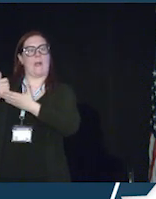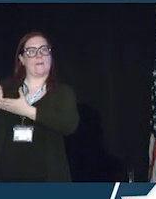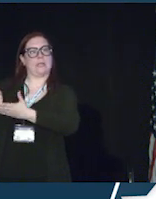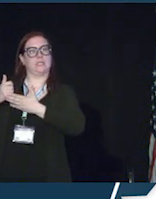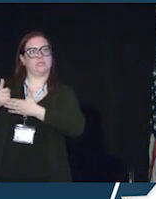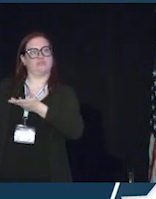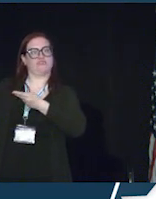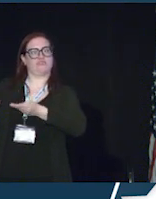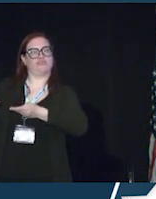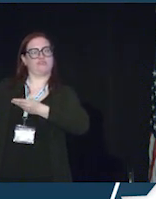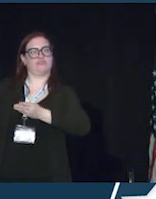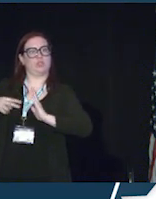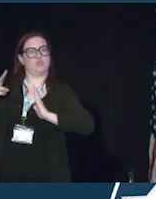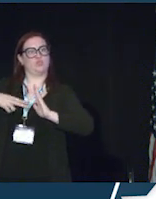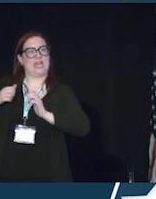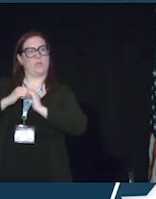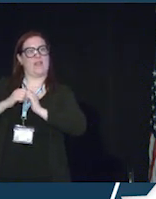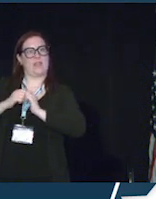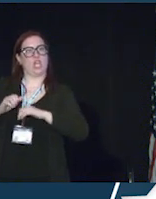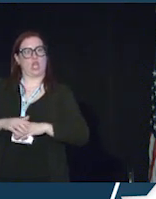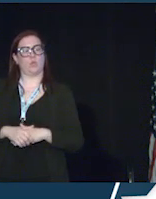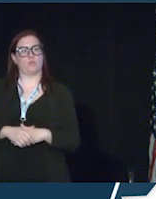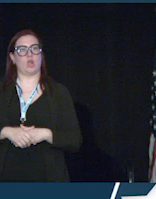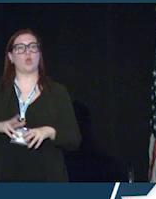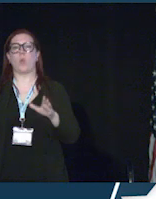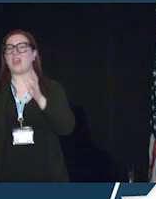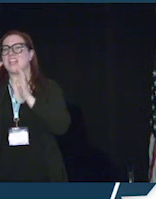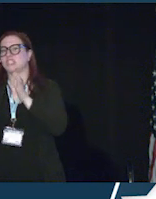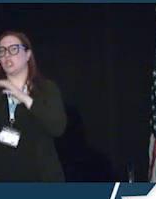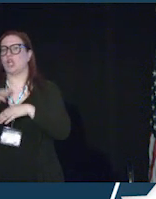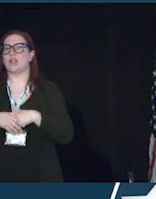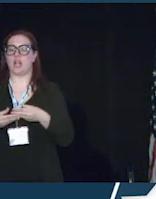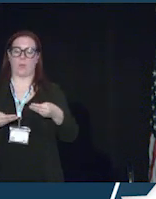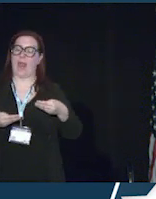to be your listener, like